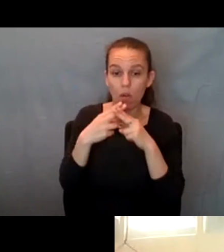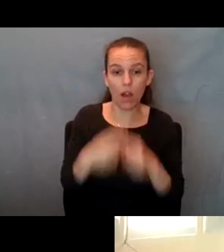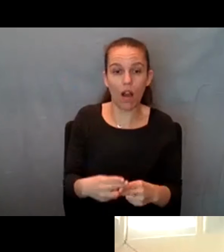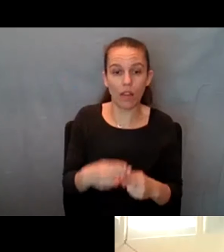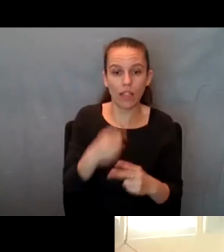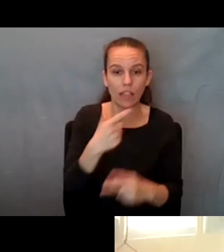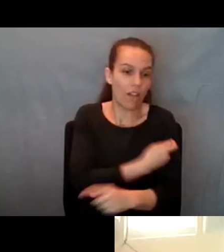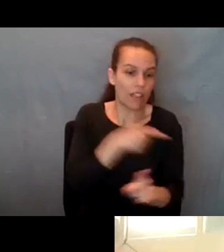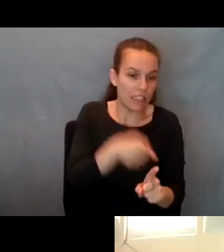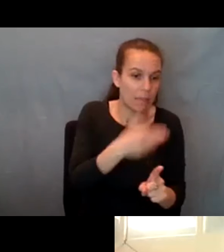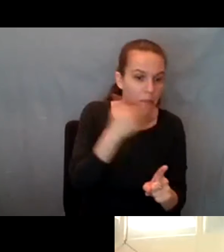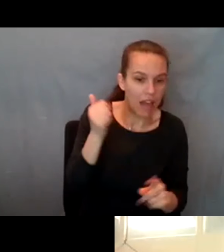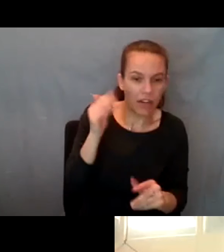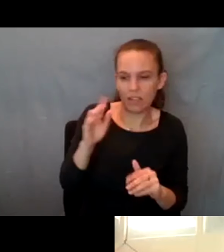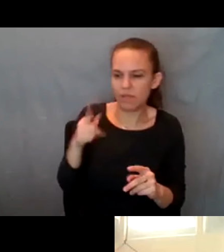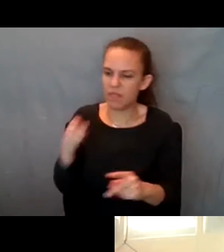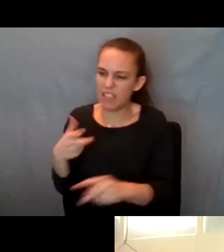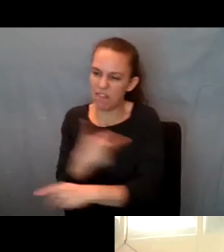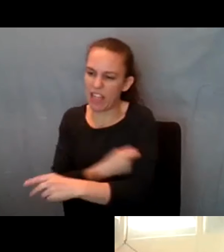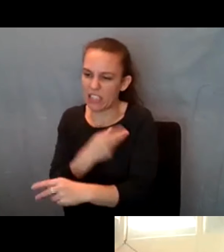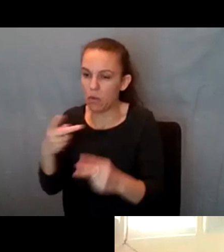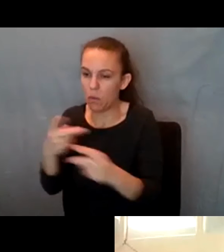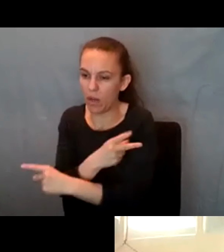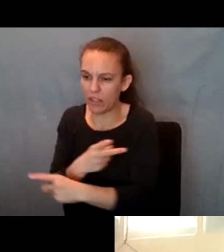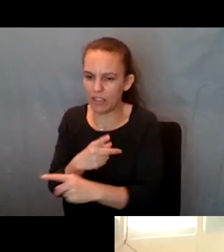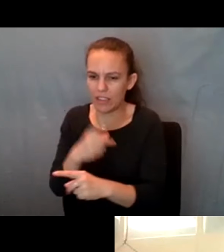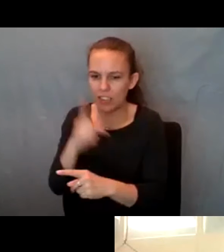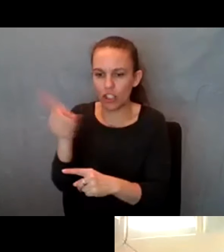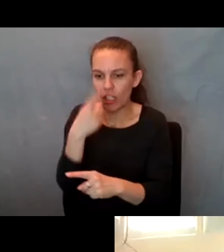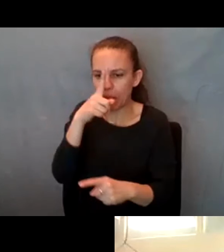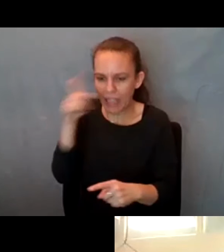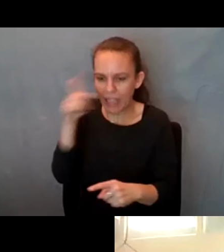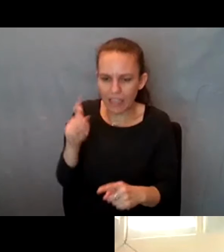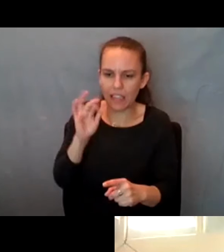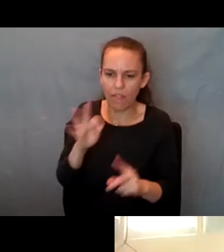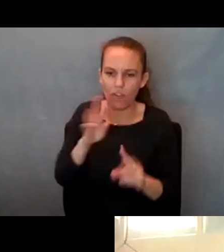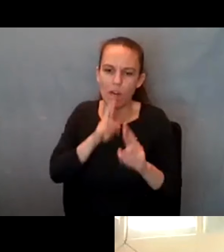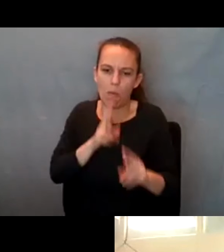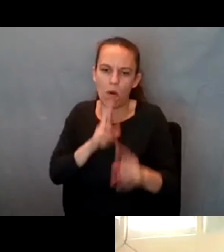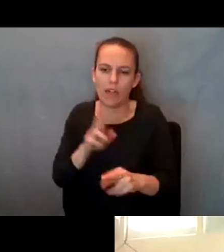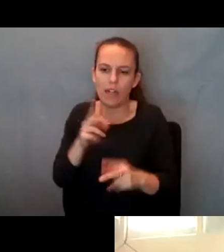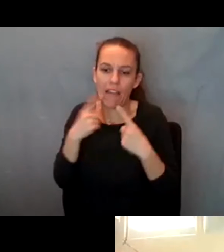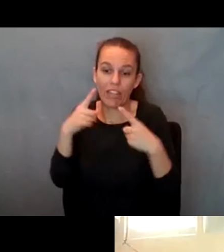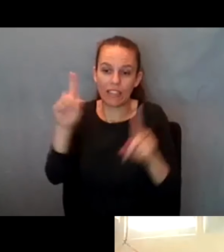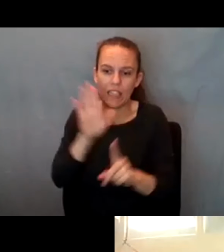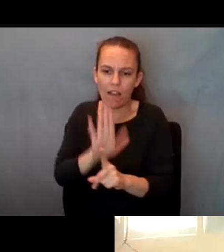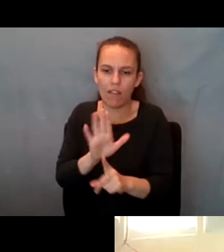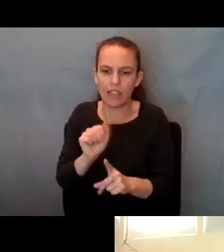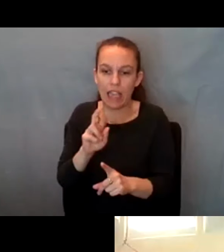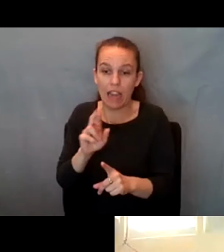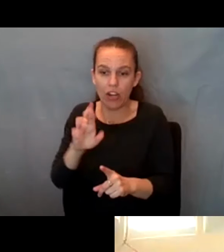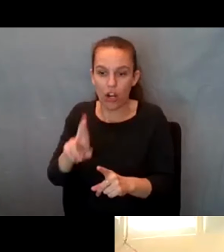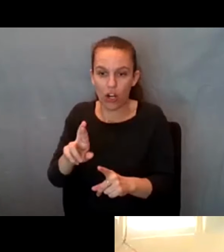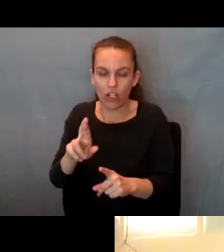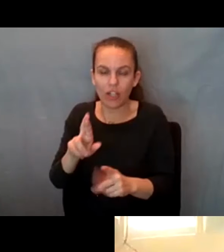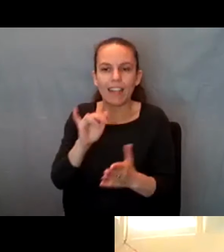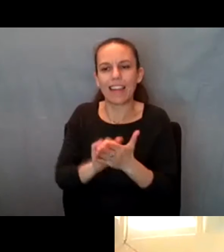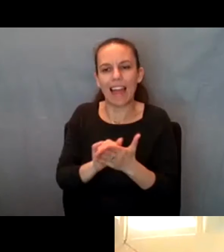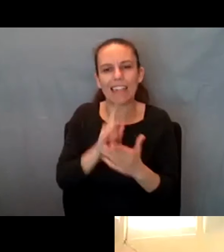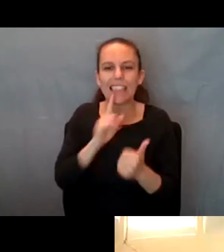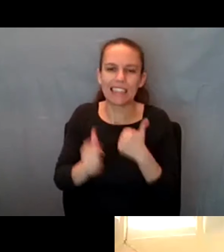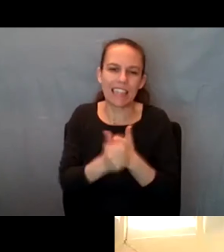worse on the basis of the reported efficacy of a trial will be a disservice to the public health